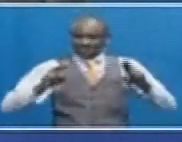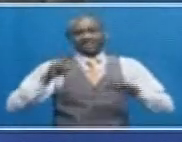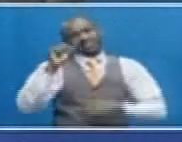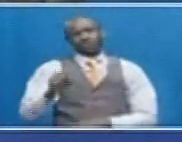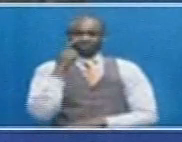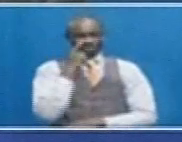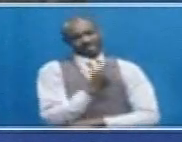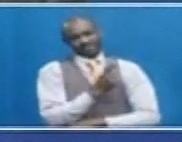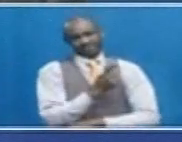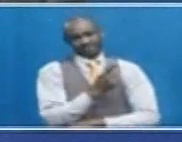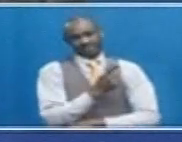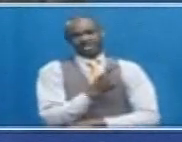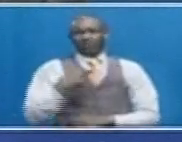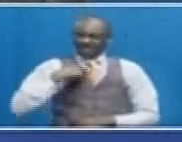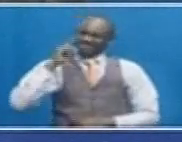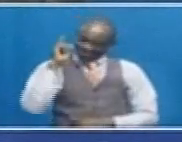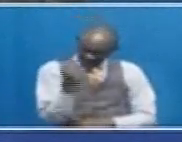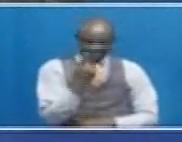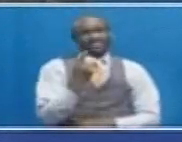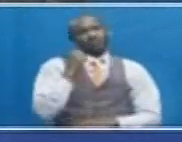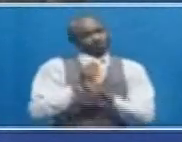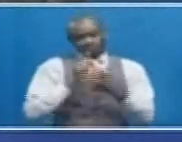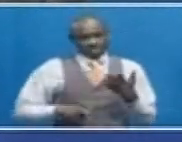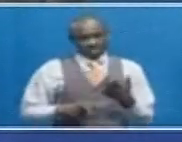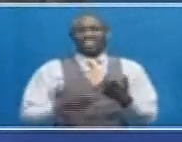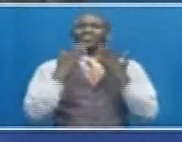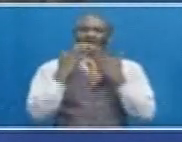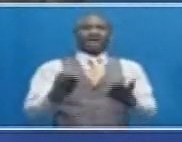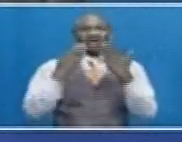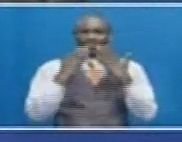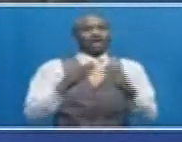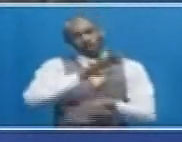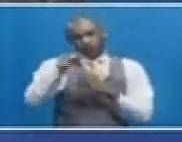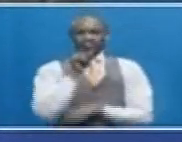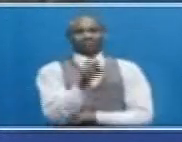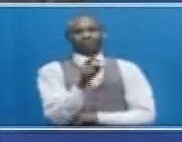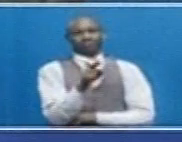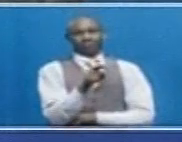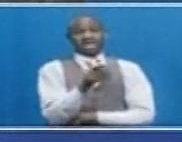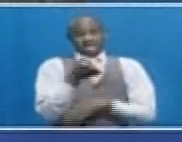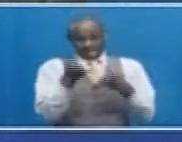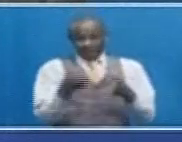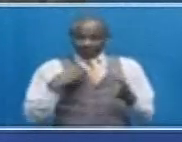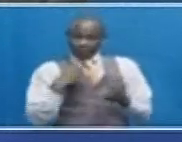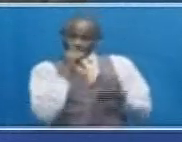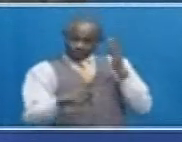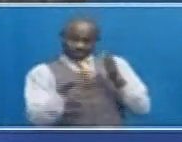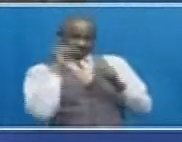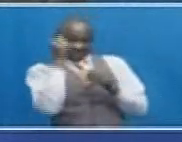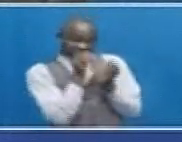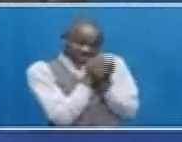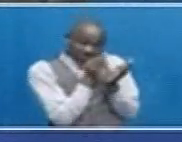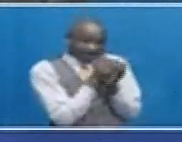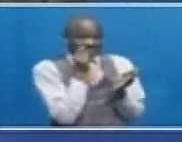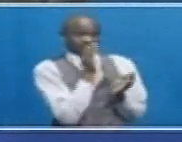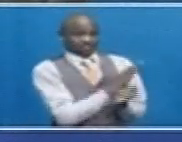Sudan, and we should first and foremost thank them. As for the reservation, I